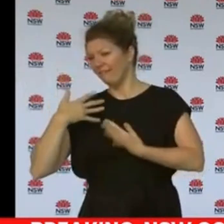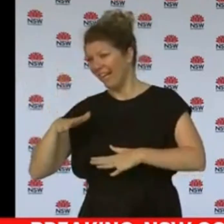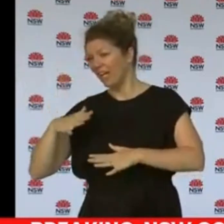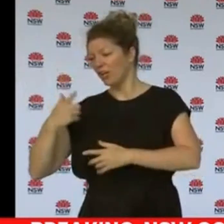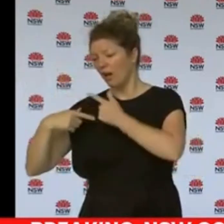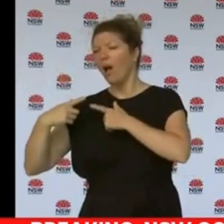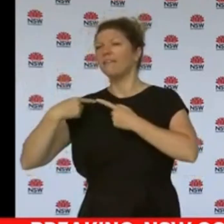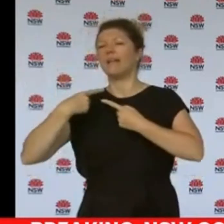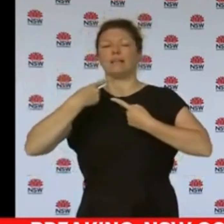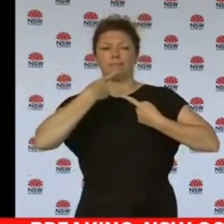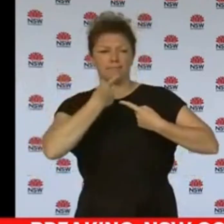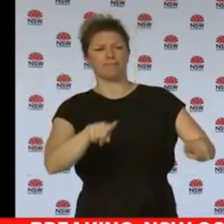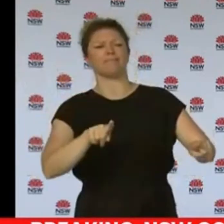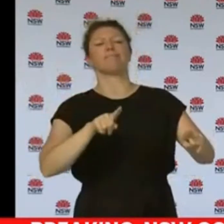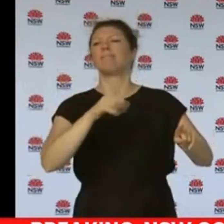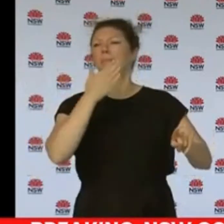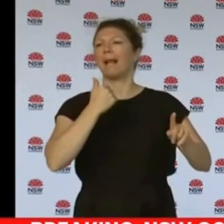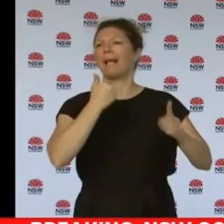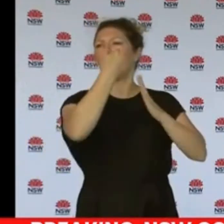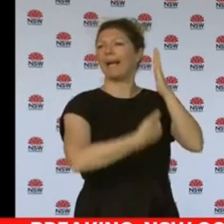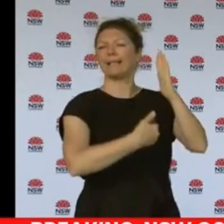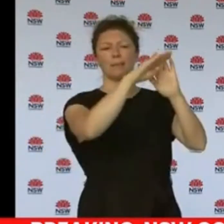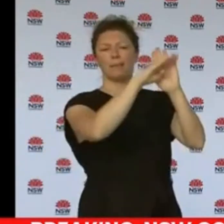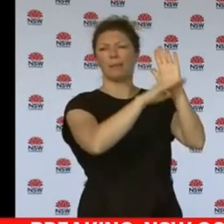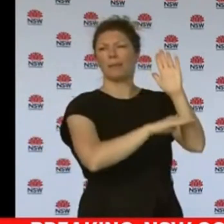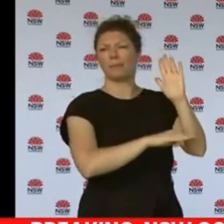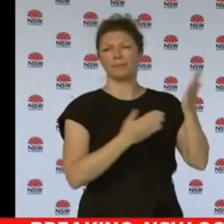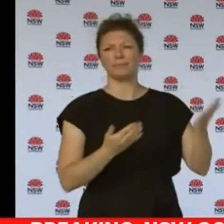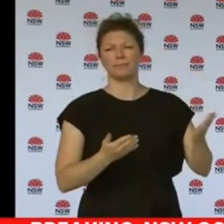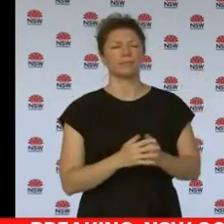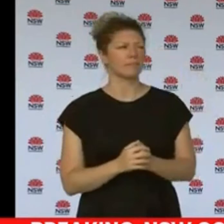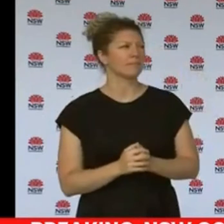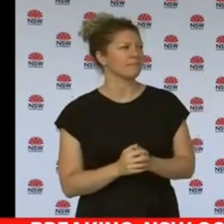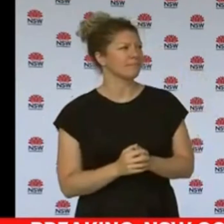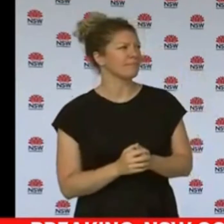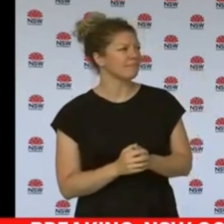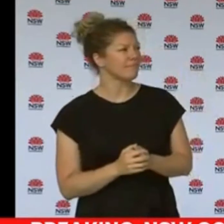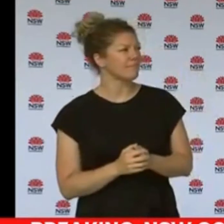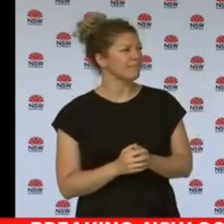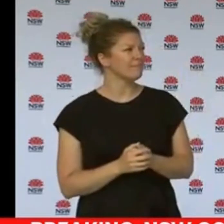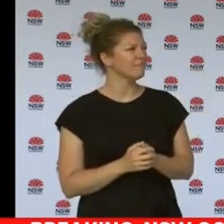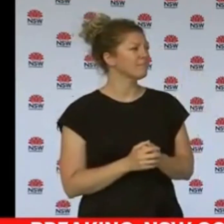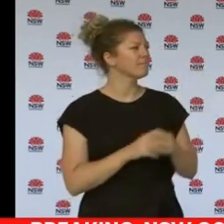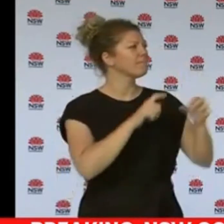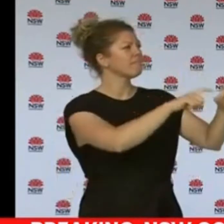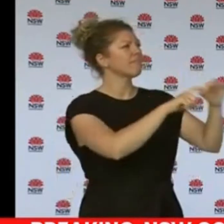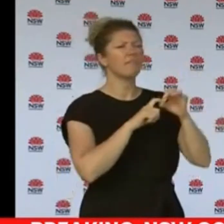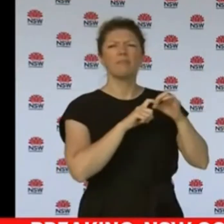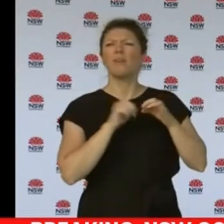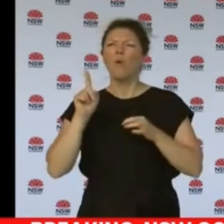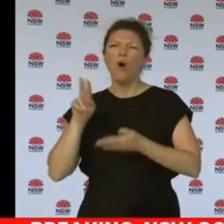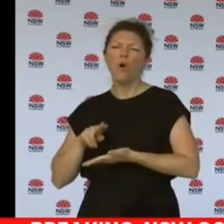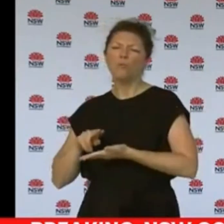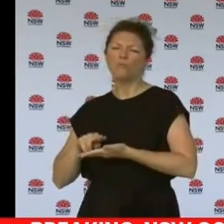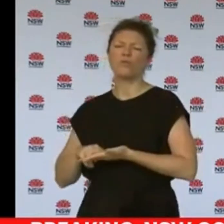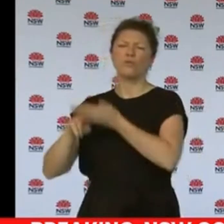venues and encouraging everyone to go to the New South Wales Government website for those updates. There's been a number of cases still on the Northern Beaches over the